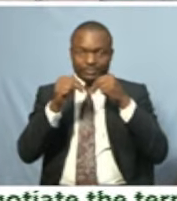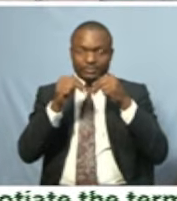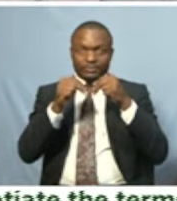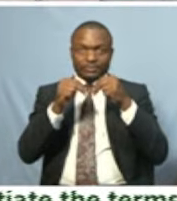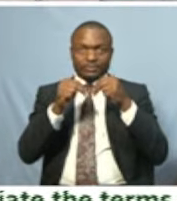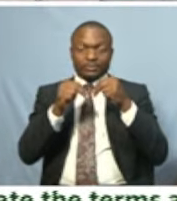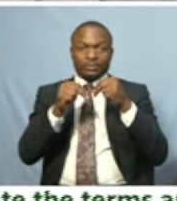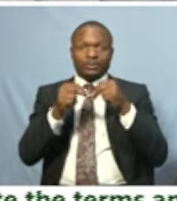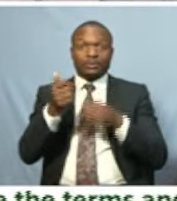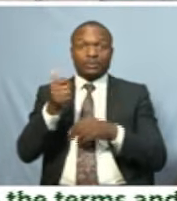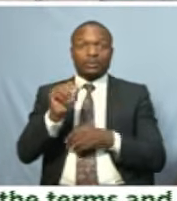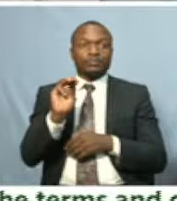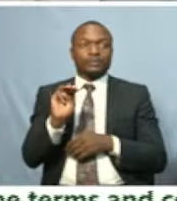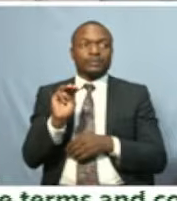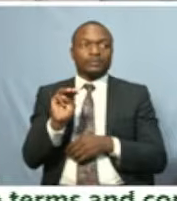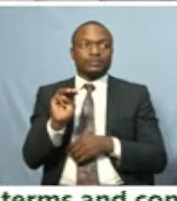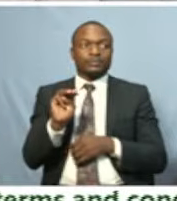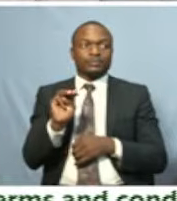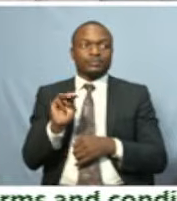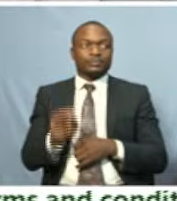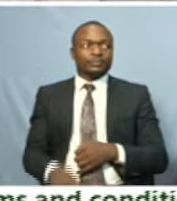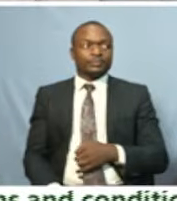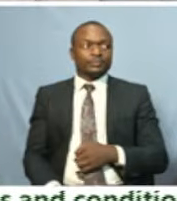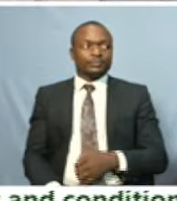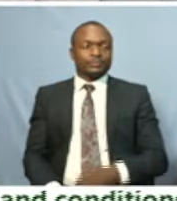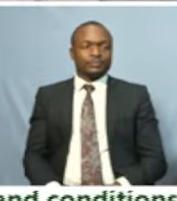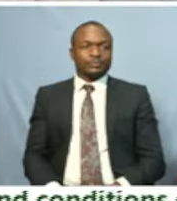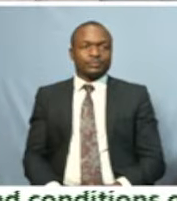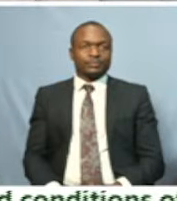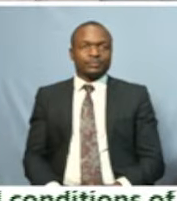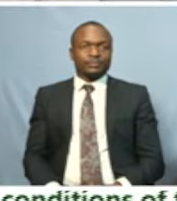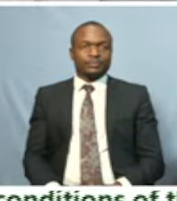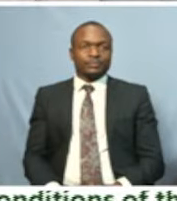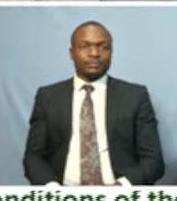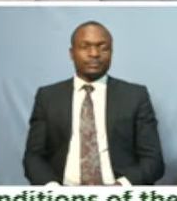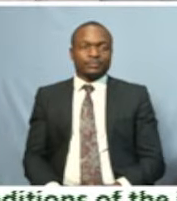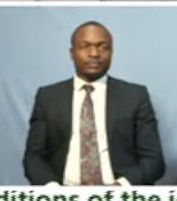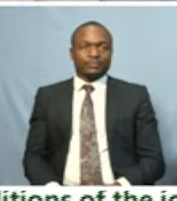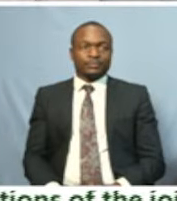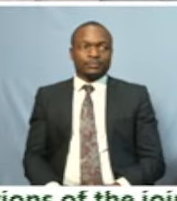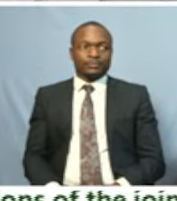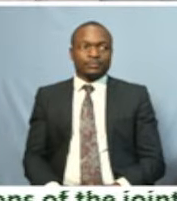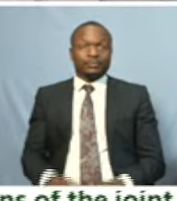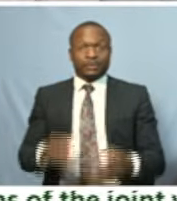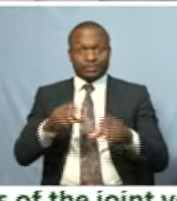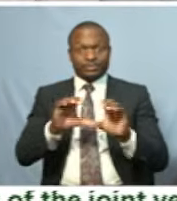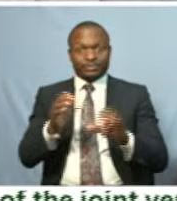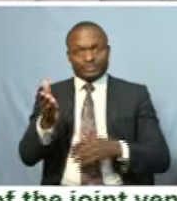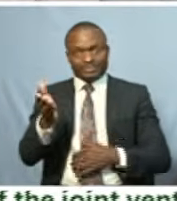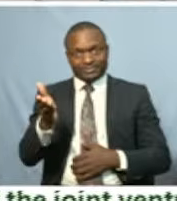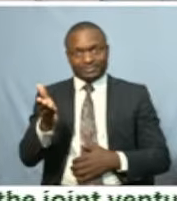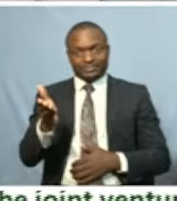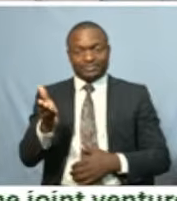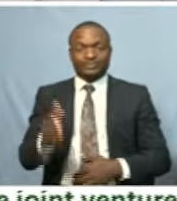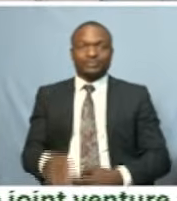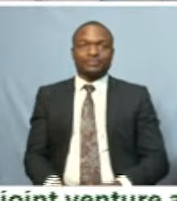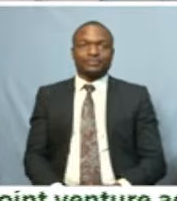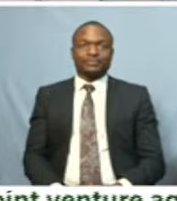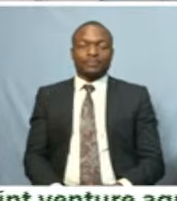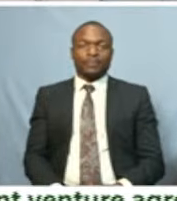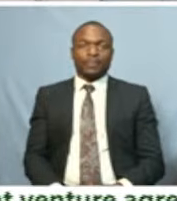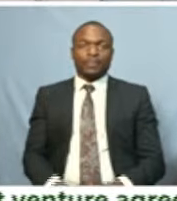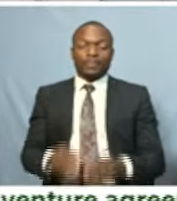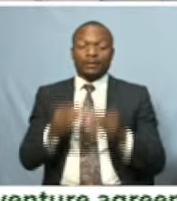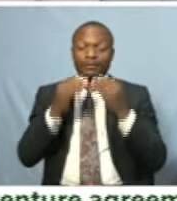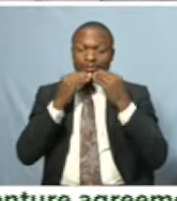agreement. 10 minutes for him. You may continue. Thank you,